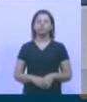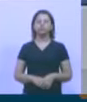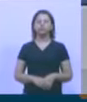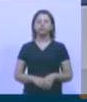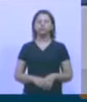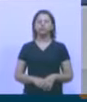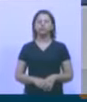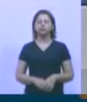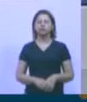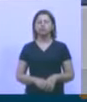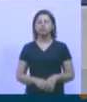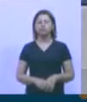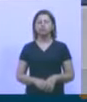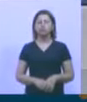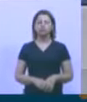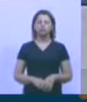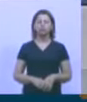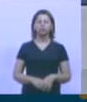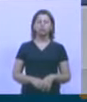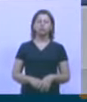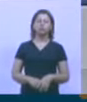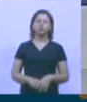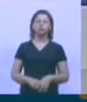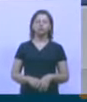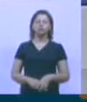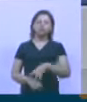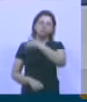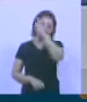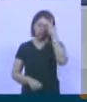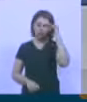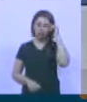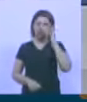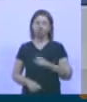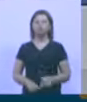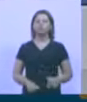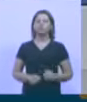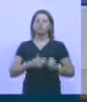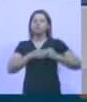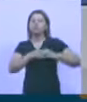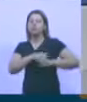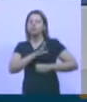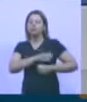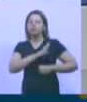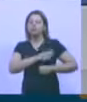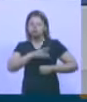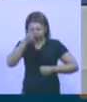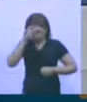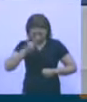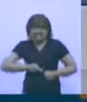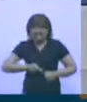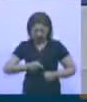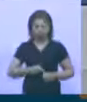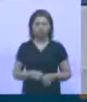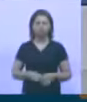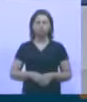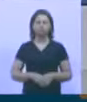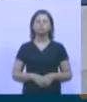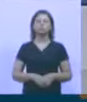Everybody fusses to fuss. Sim. As pessoas se fecham muito nelas mesmas. But as the